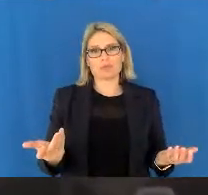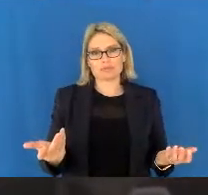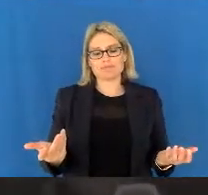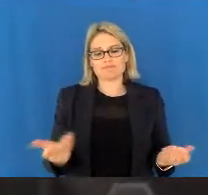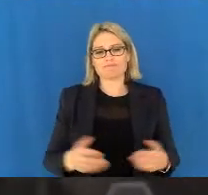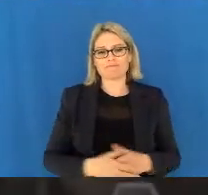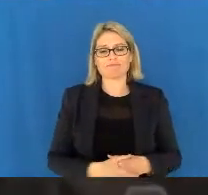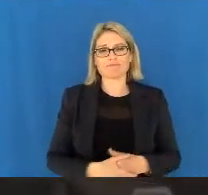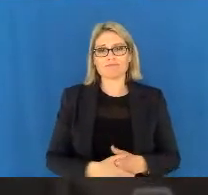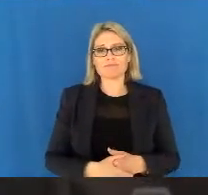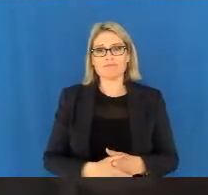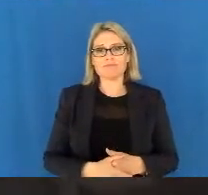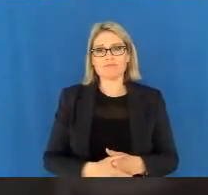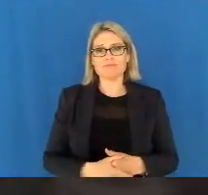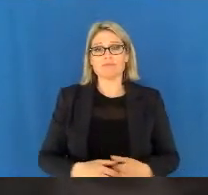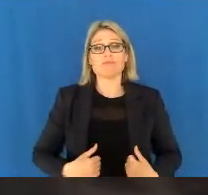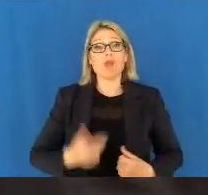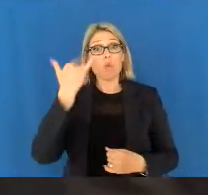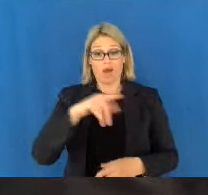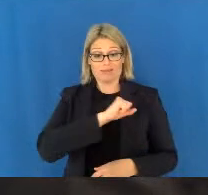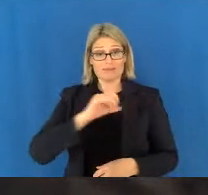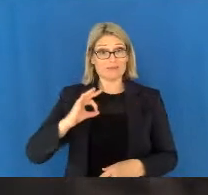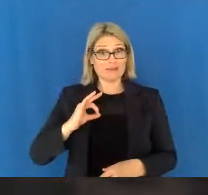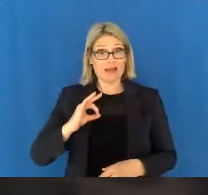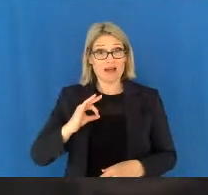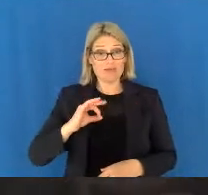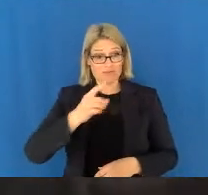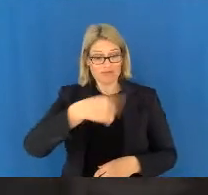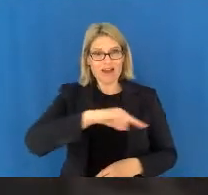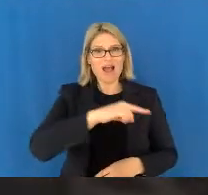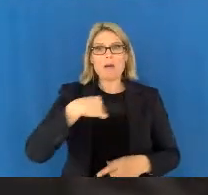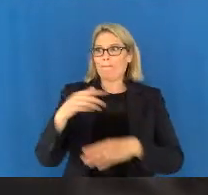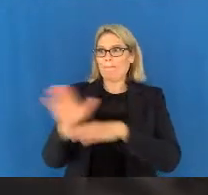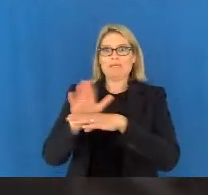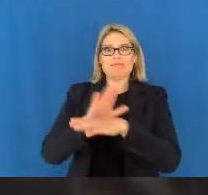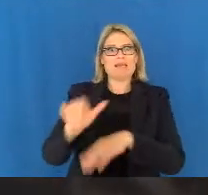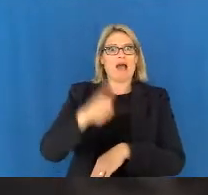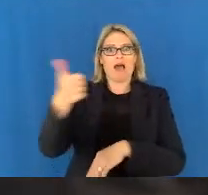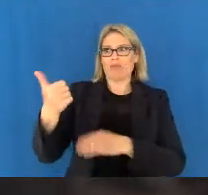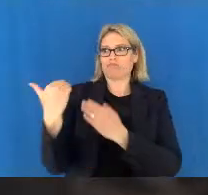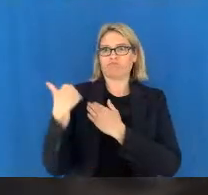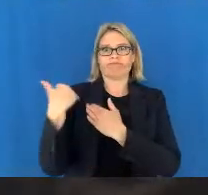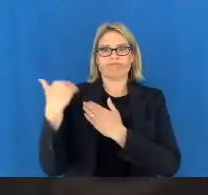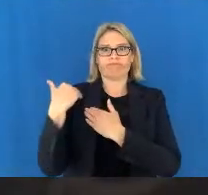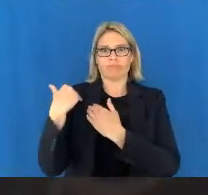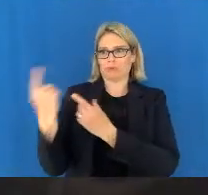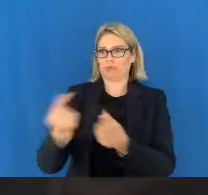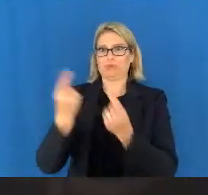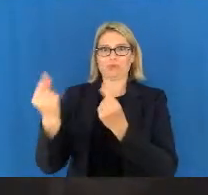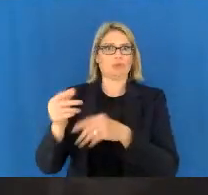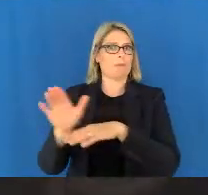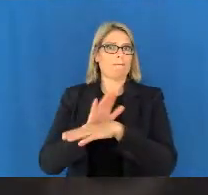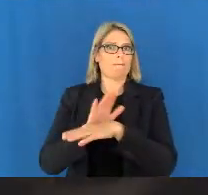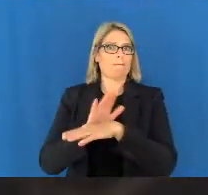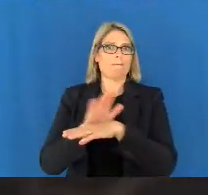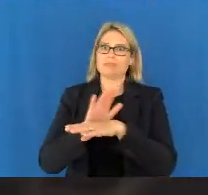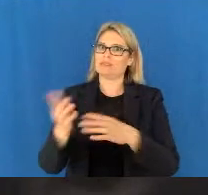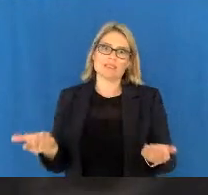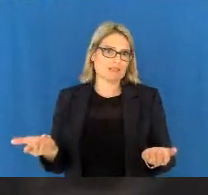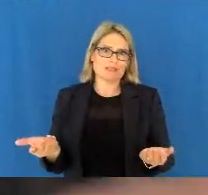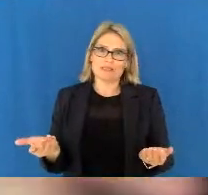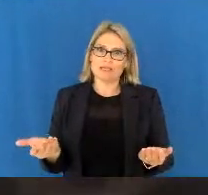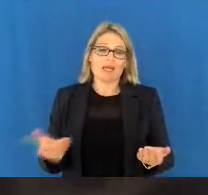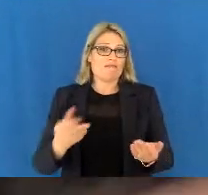because staff has been assigned to other tasks and we don't have the